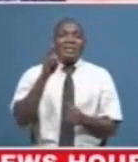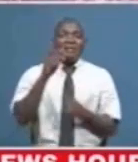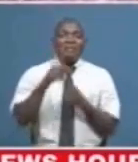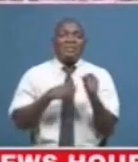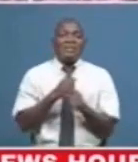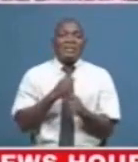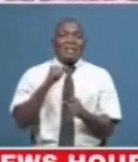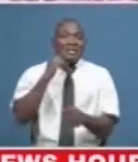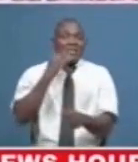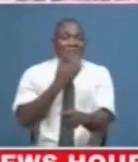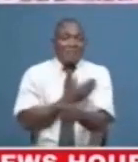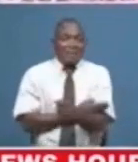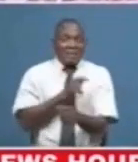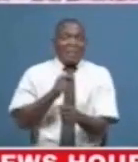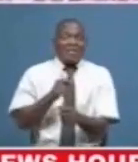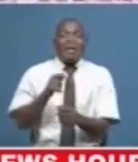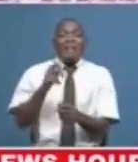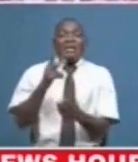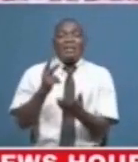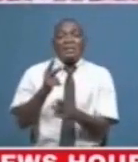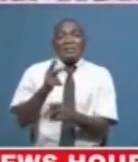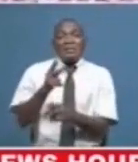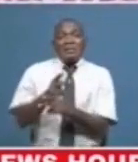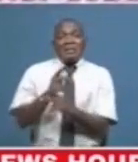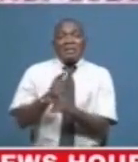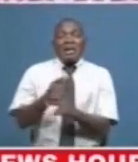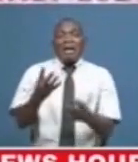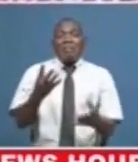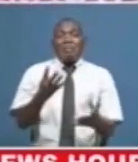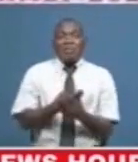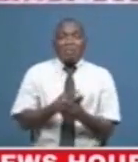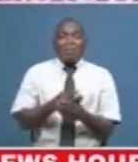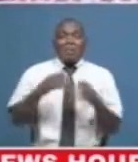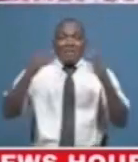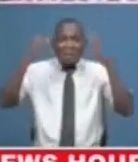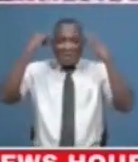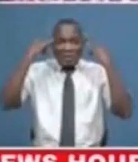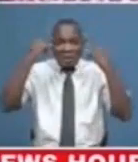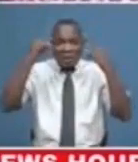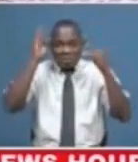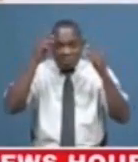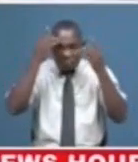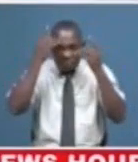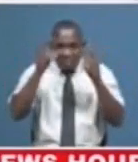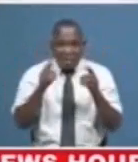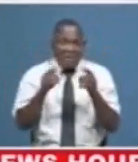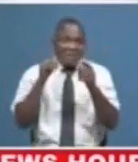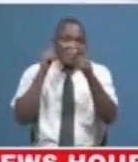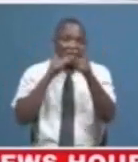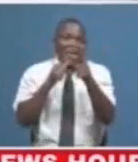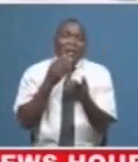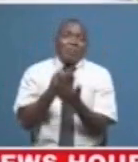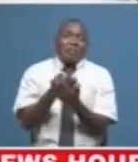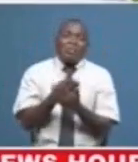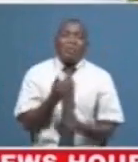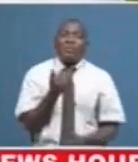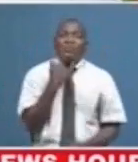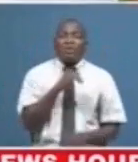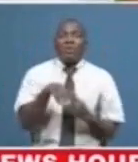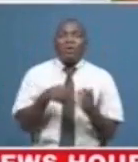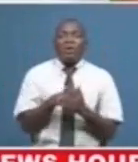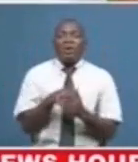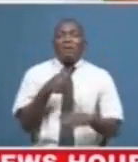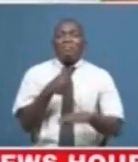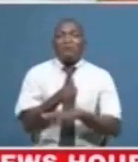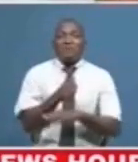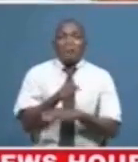year. Sentencing was deferred by the presiding judge, Ms. Christiana Khan, after Akuapem Poloo pleaded guilty to all charges.